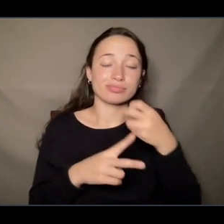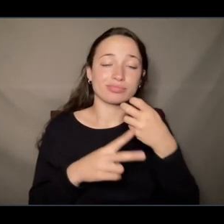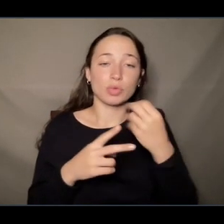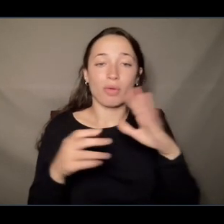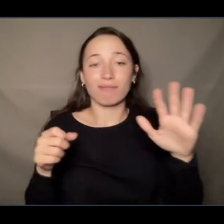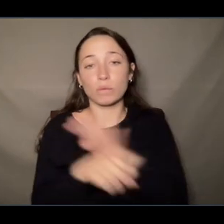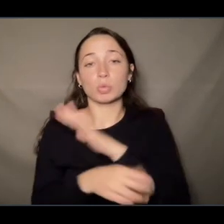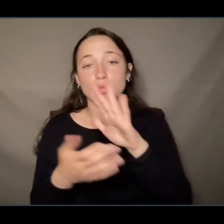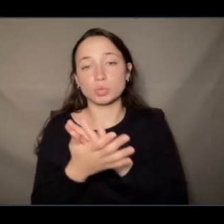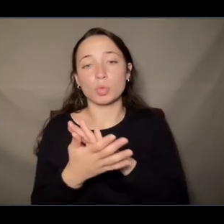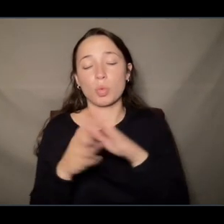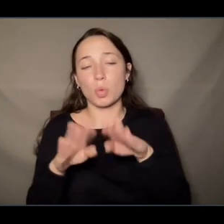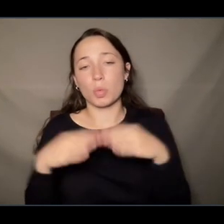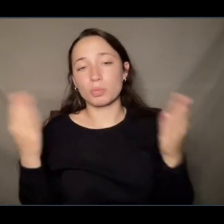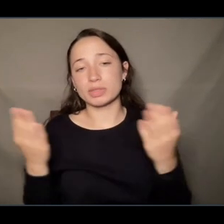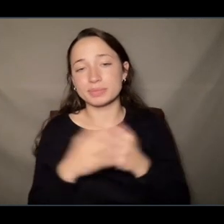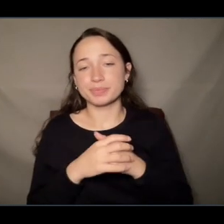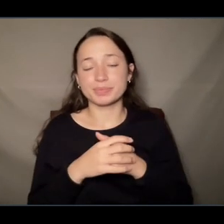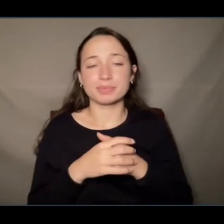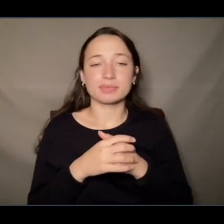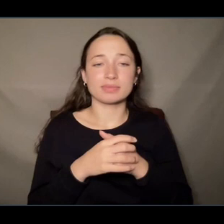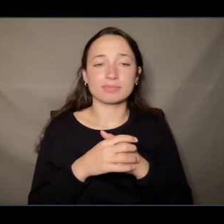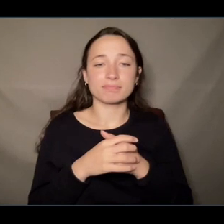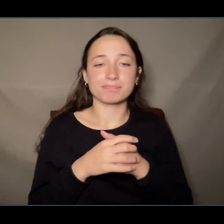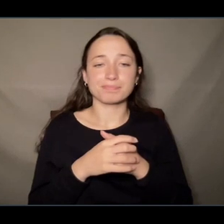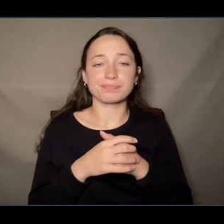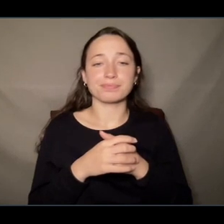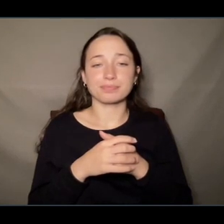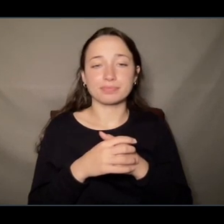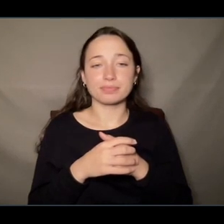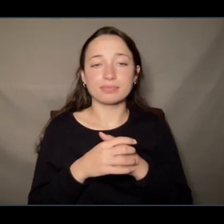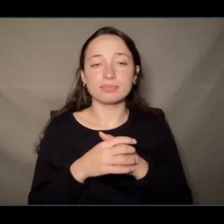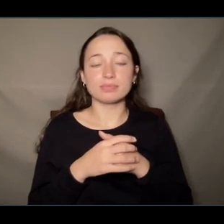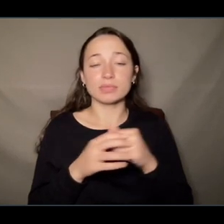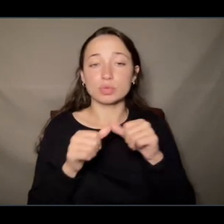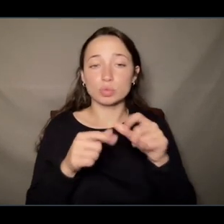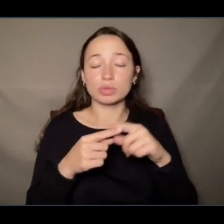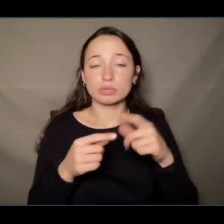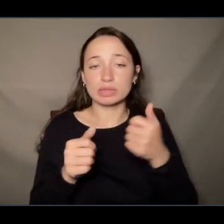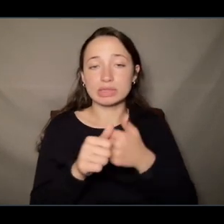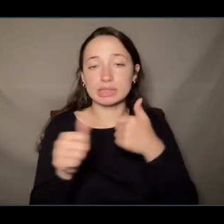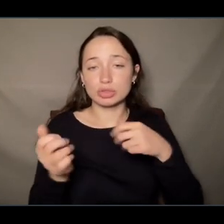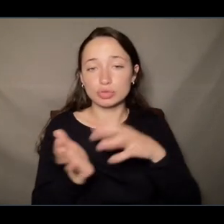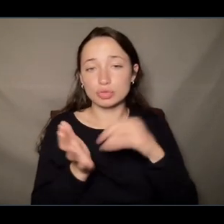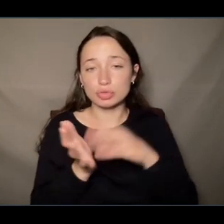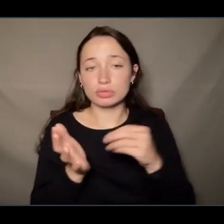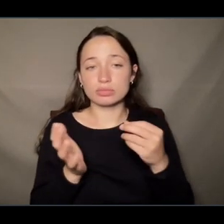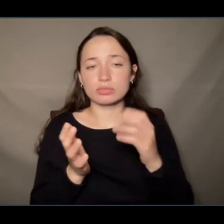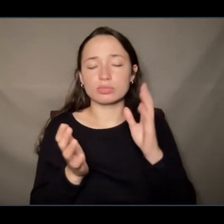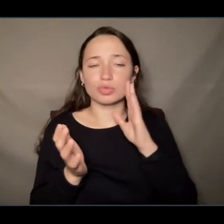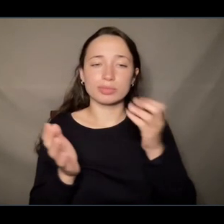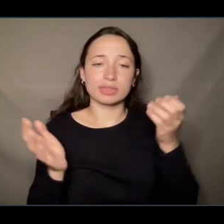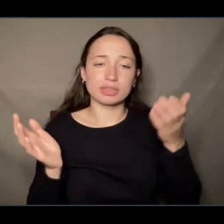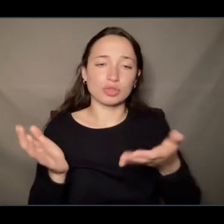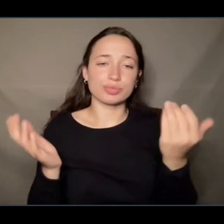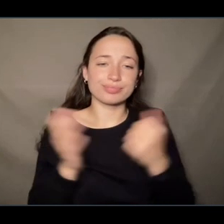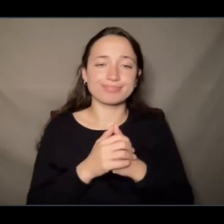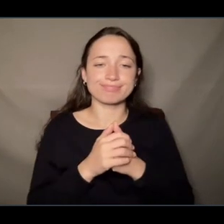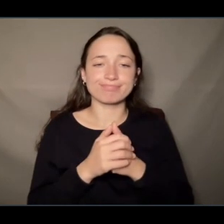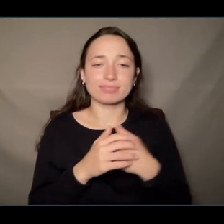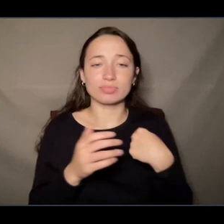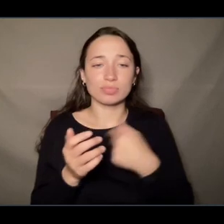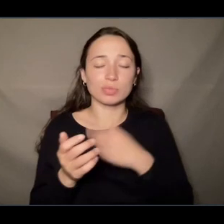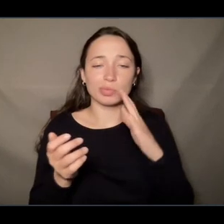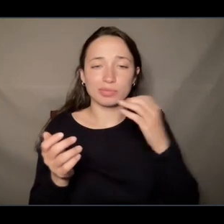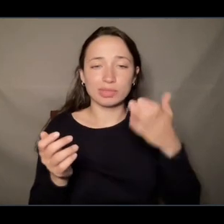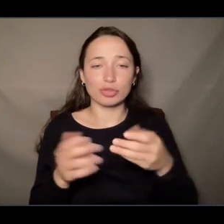that whether it's a hybrid model or full school opening, or if they continue to distance learn, we will be there.